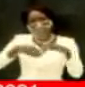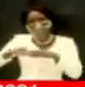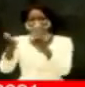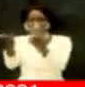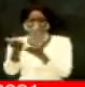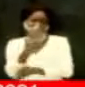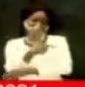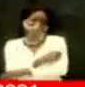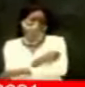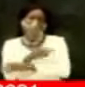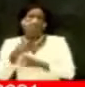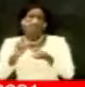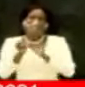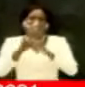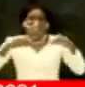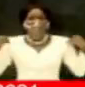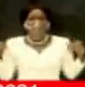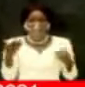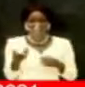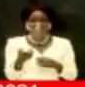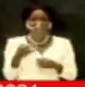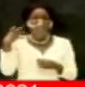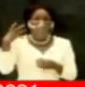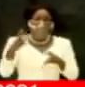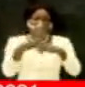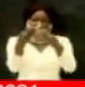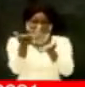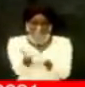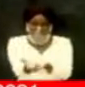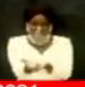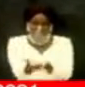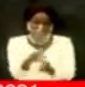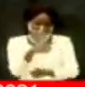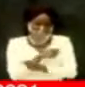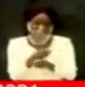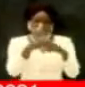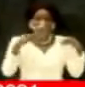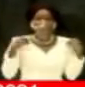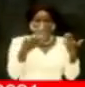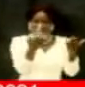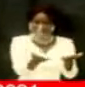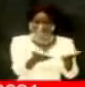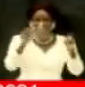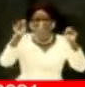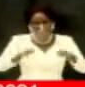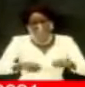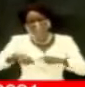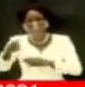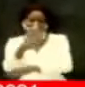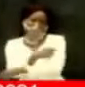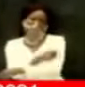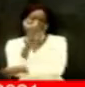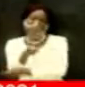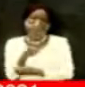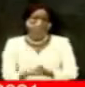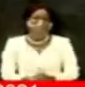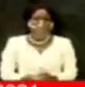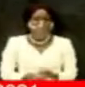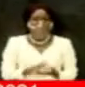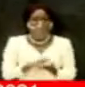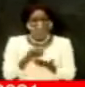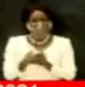think we have to take this opportunity that the government has given us to provide this vaccination to make sure that